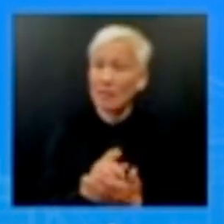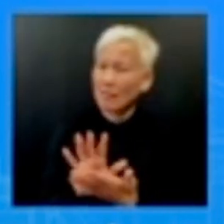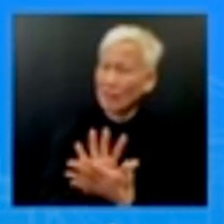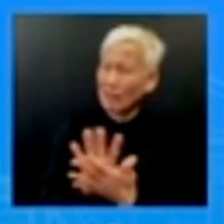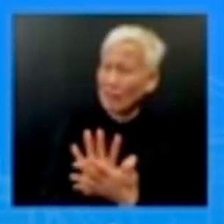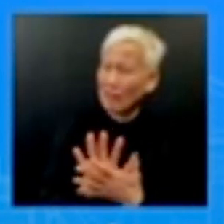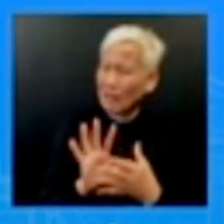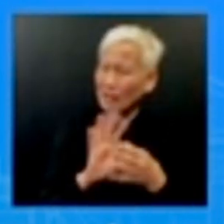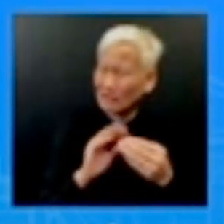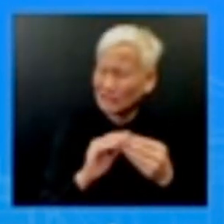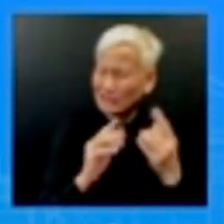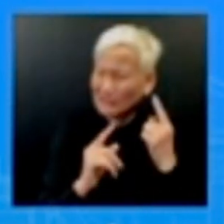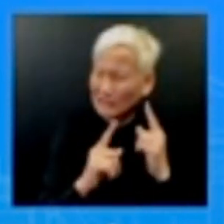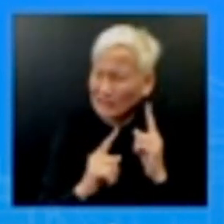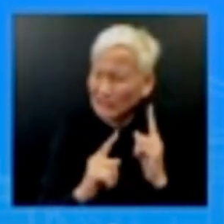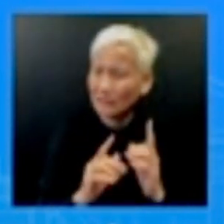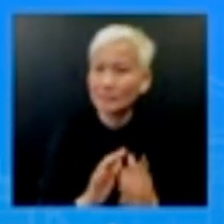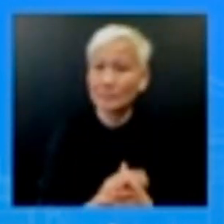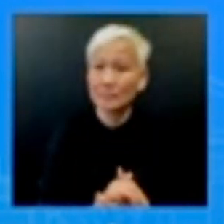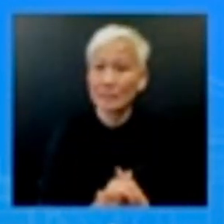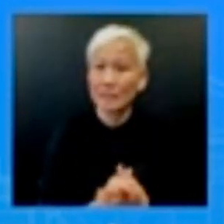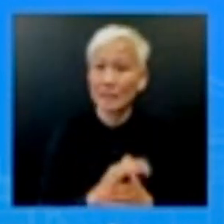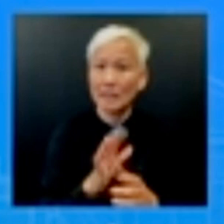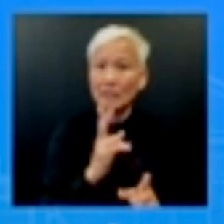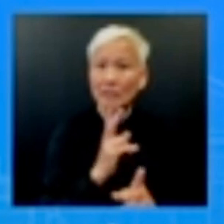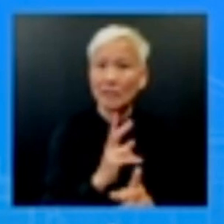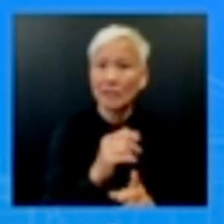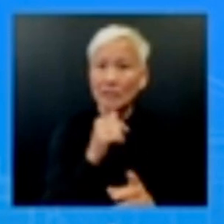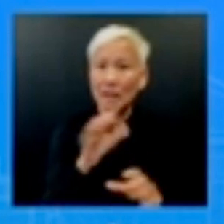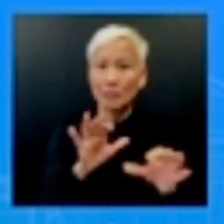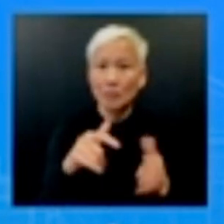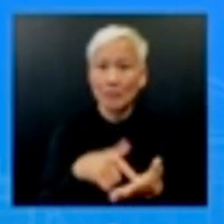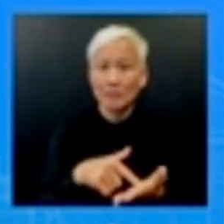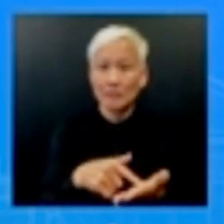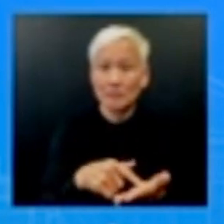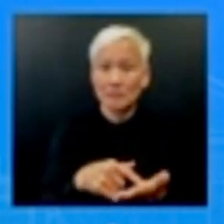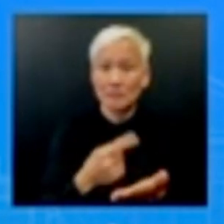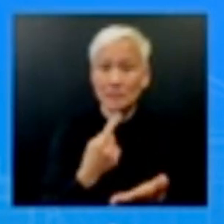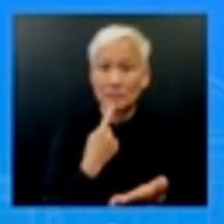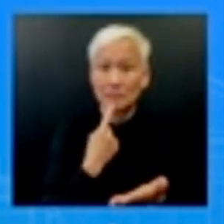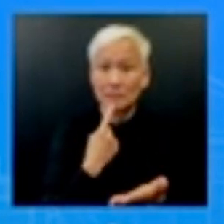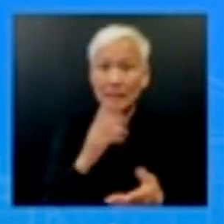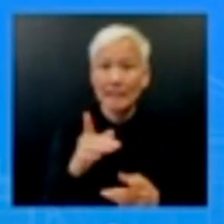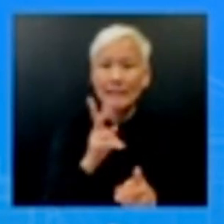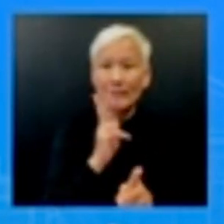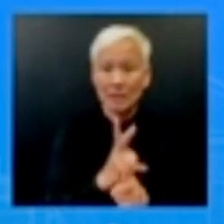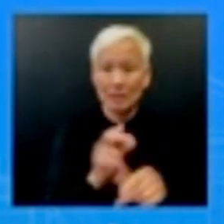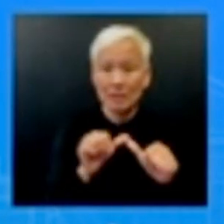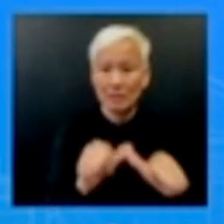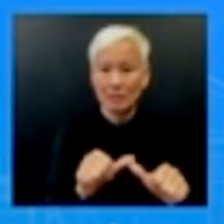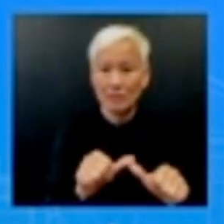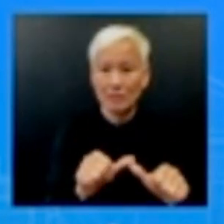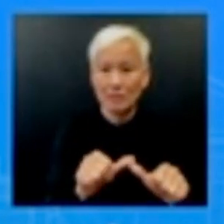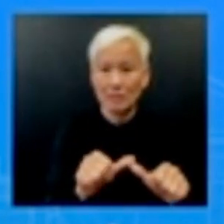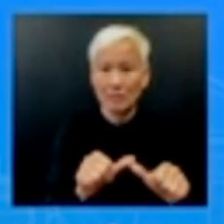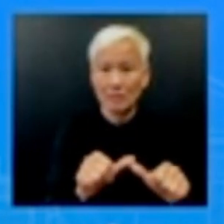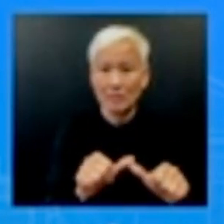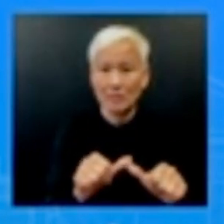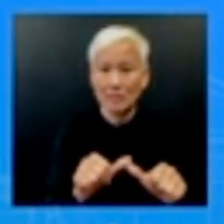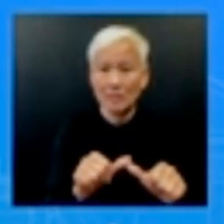Decorum, please. It's been 7 months. You've not called on me. You know my messages. I'm saying that that's not right. On times, welcome,